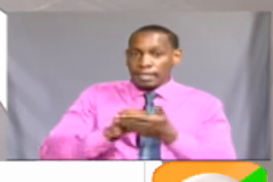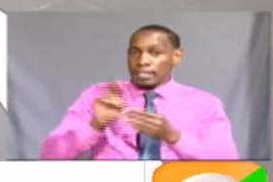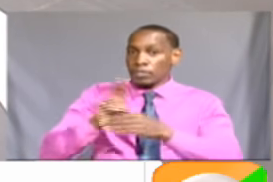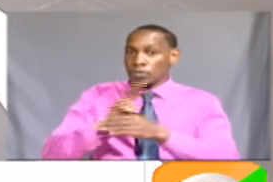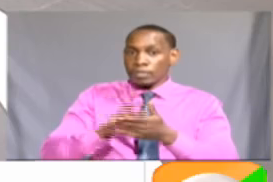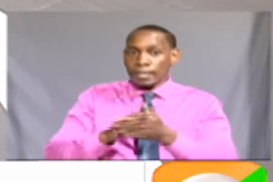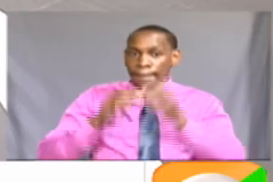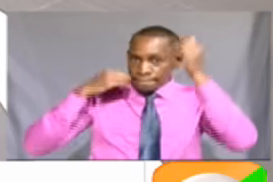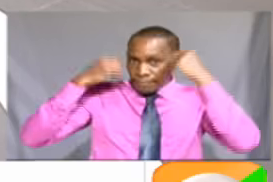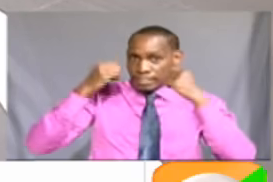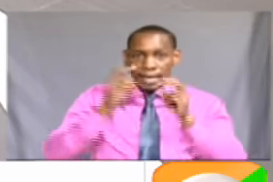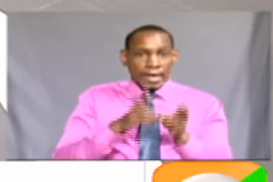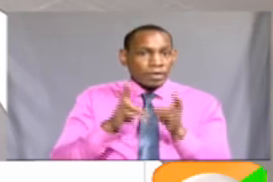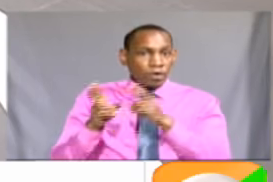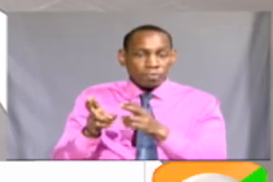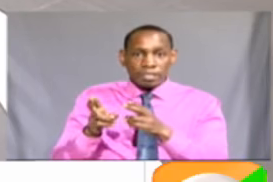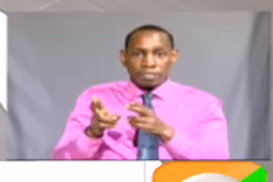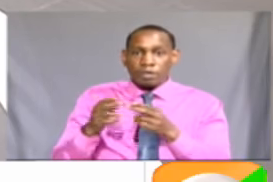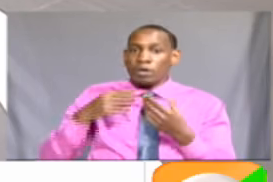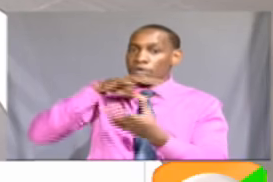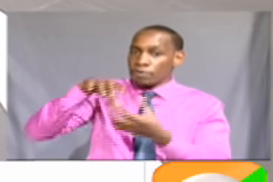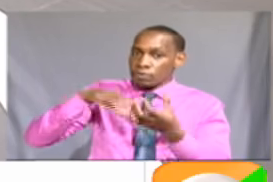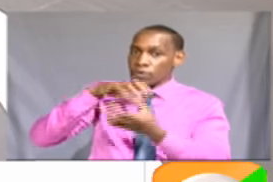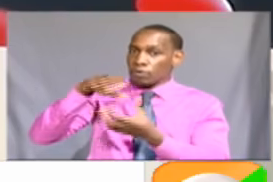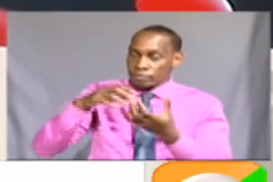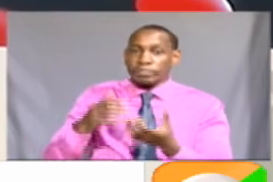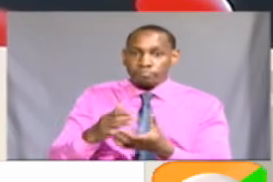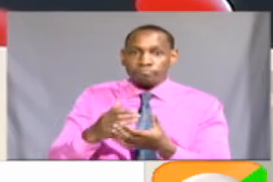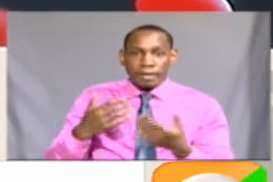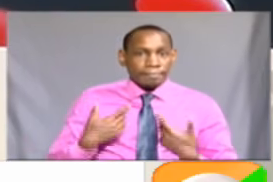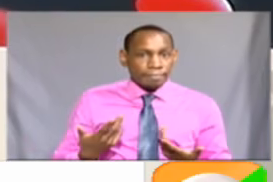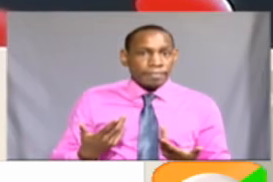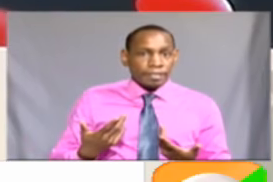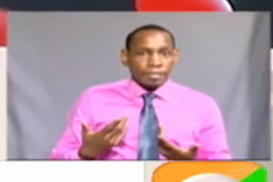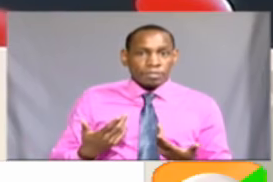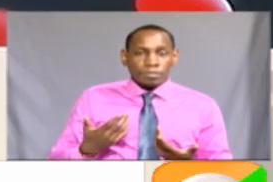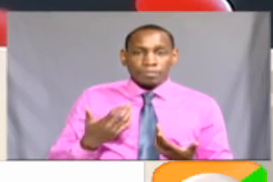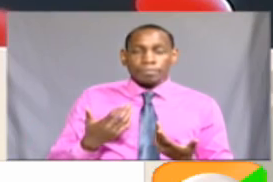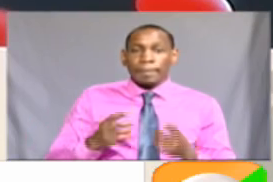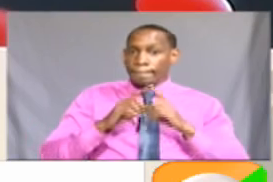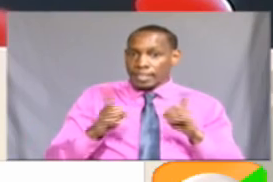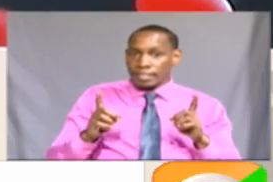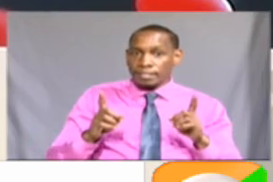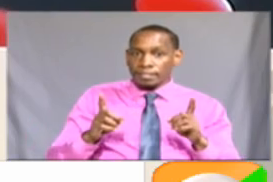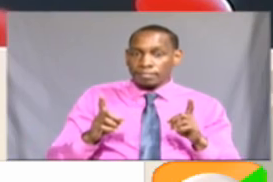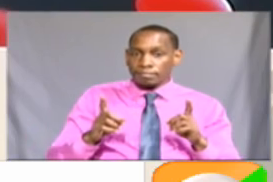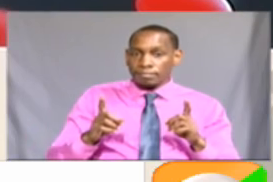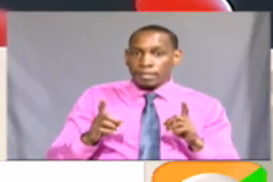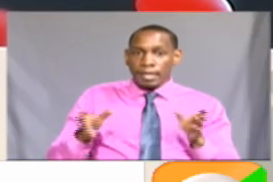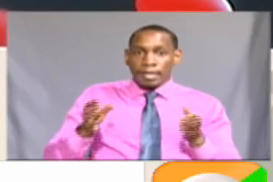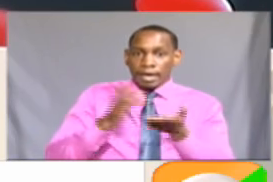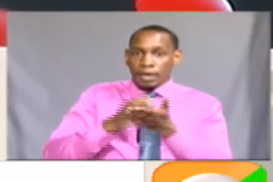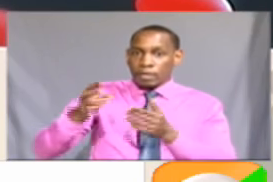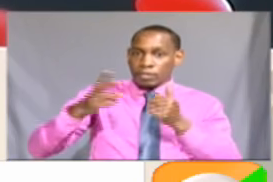around military is usually shrouded in this mysterious cloak. We never quite know. But to see something